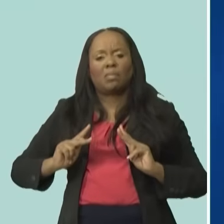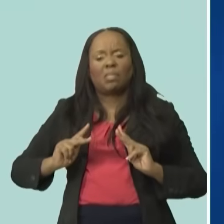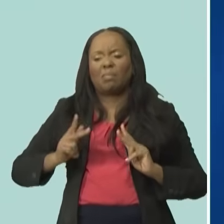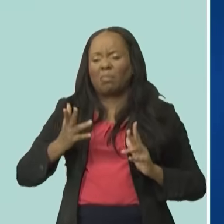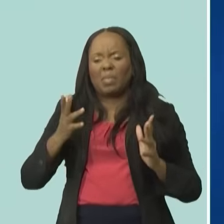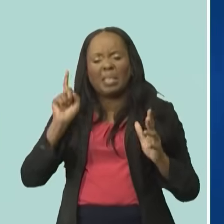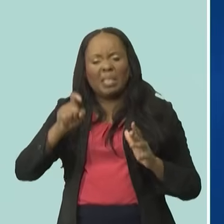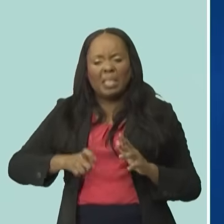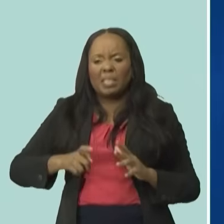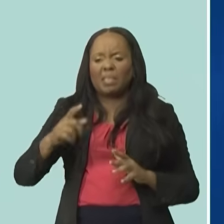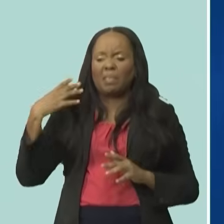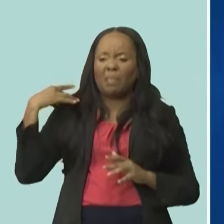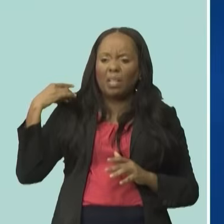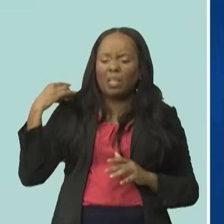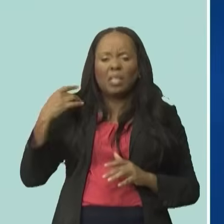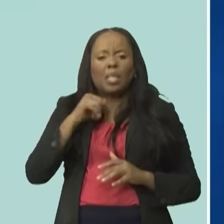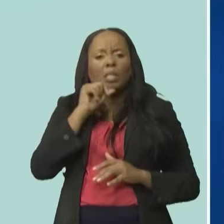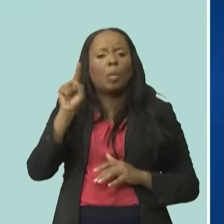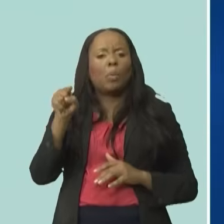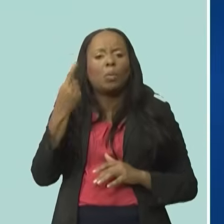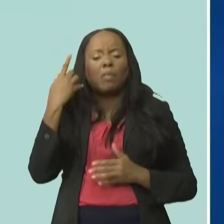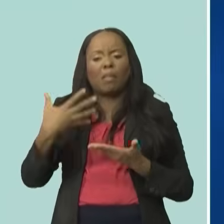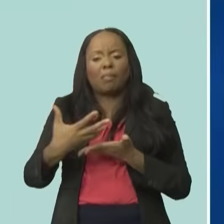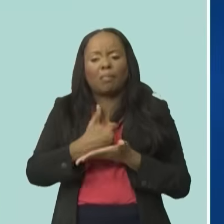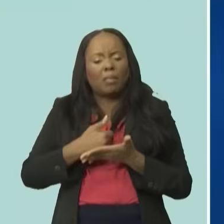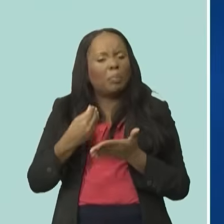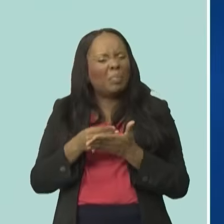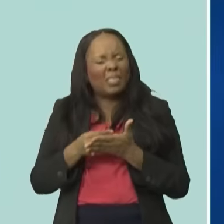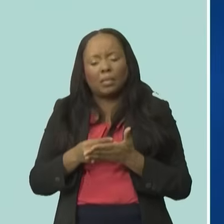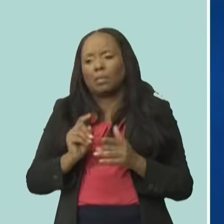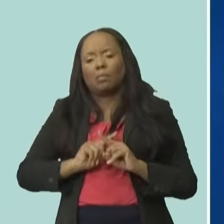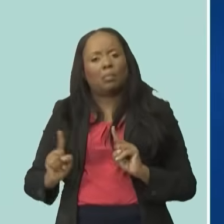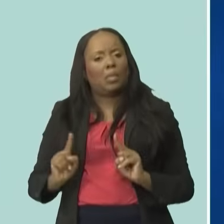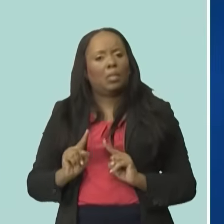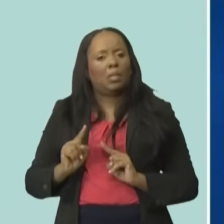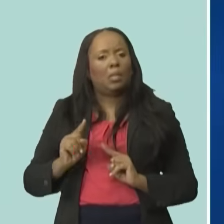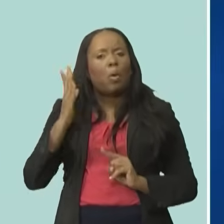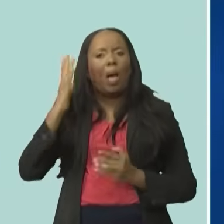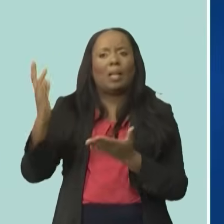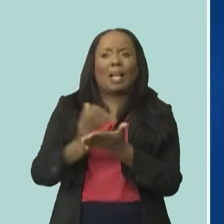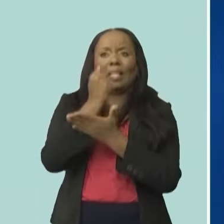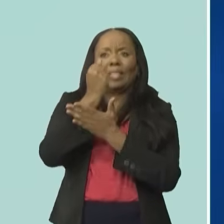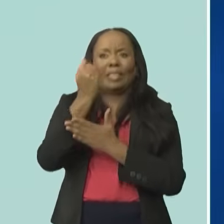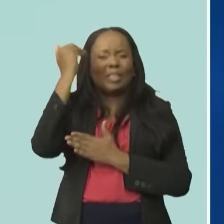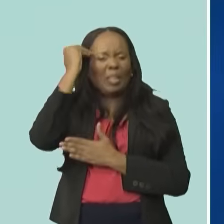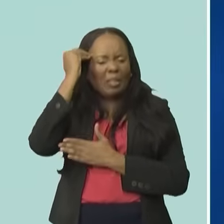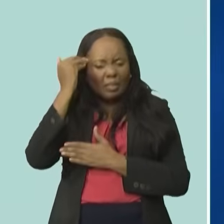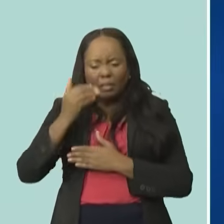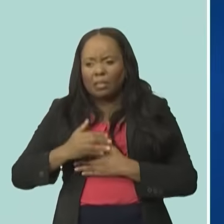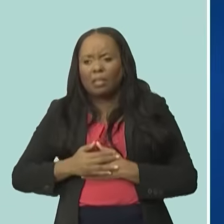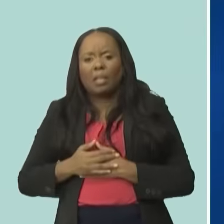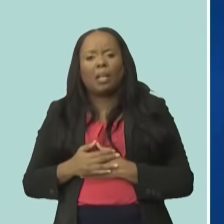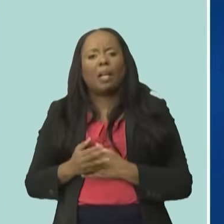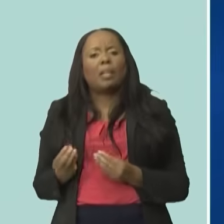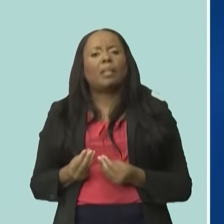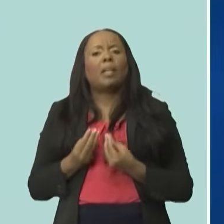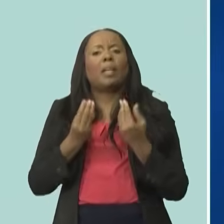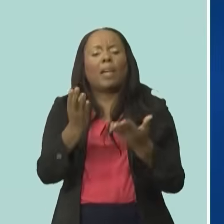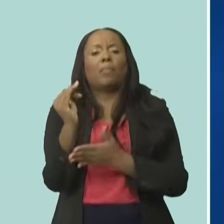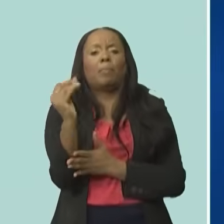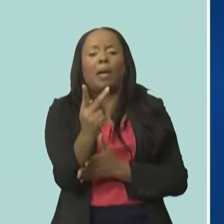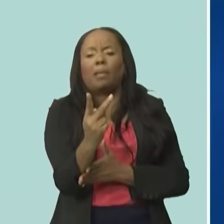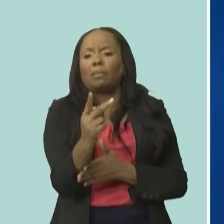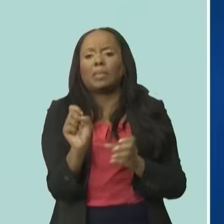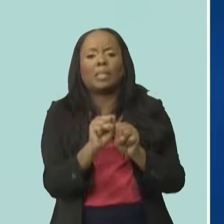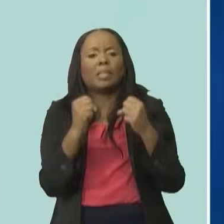knowledge that you would occur and the experience and the bare share of giving back to society